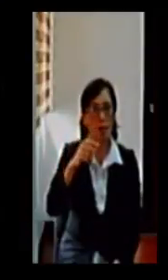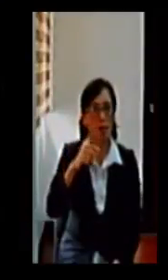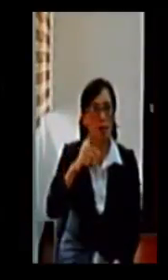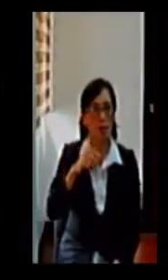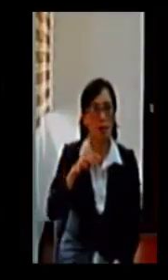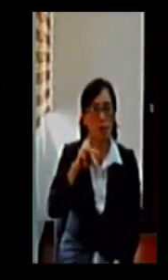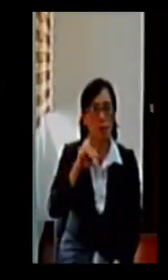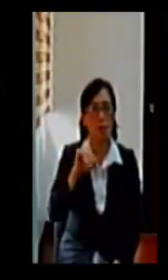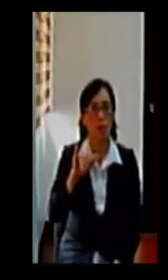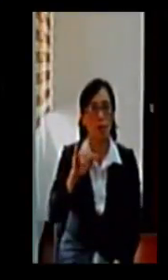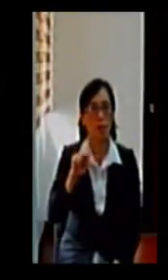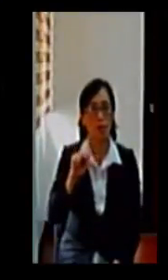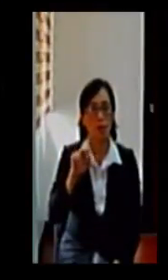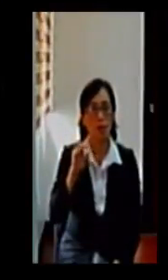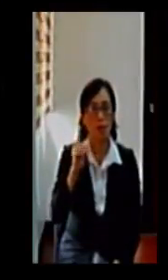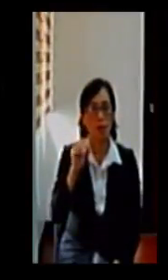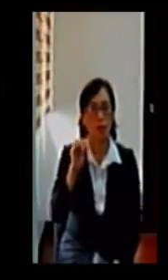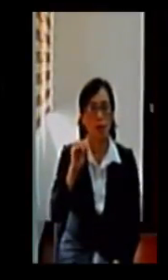Mindoro.